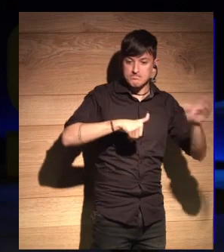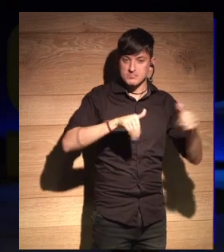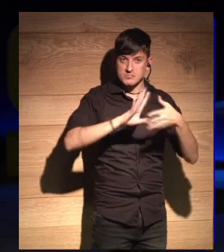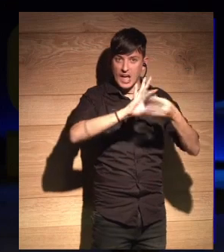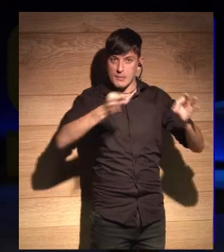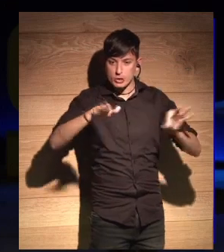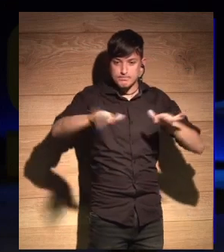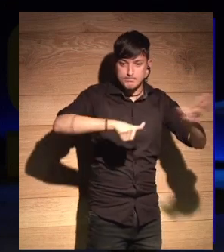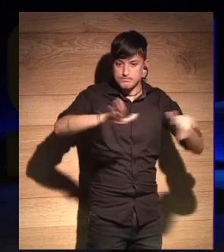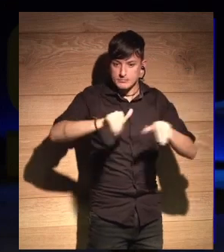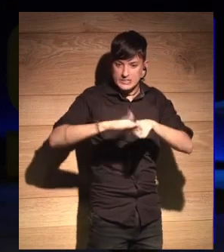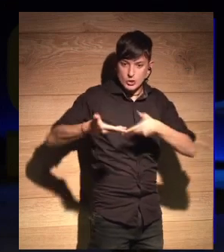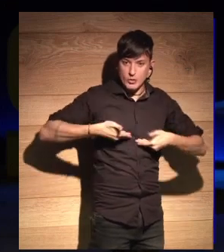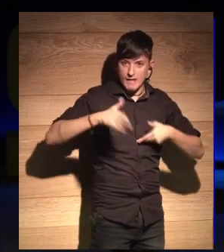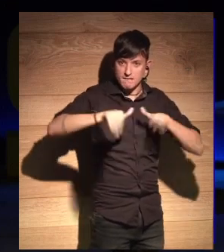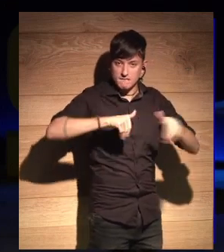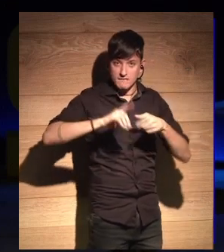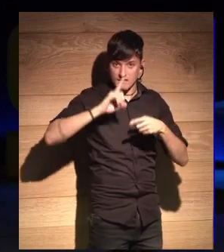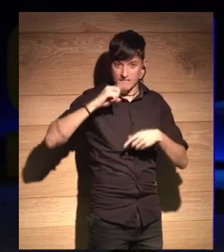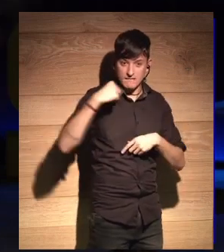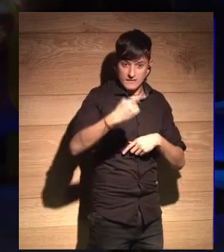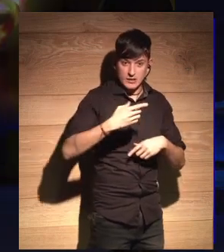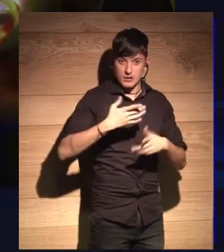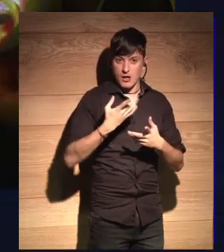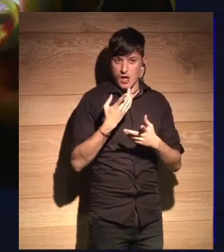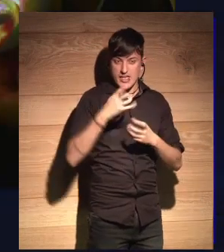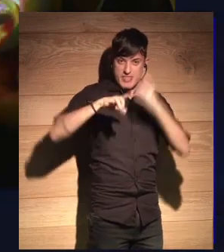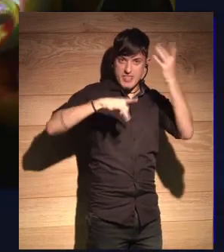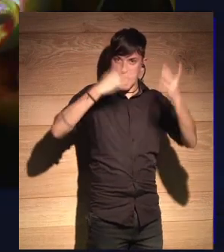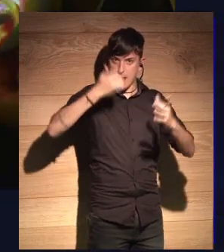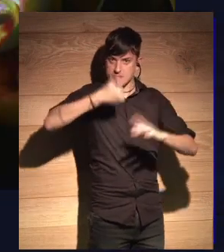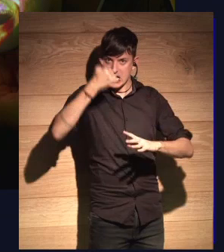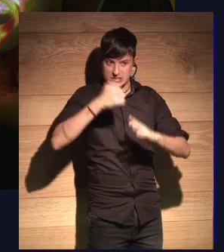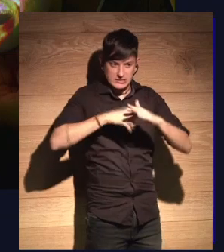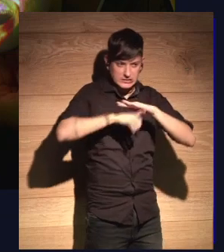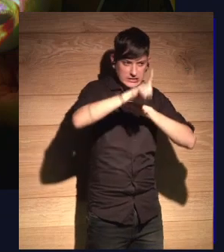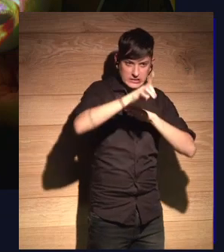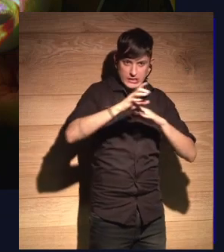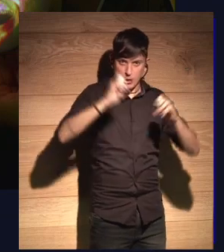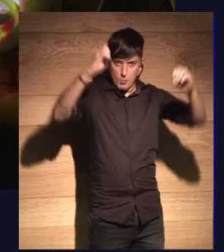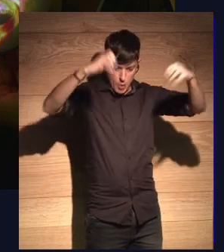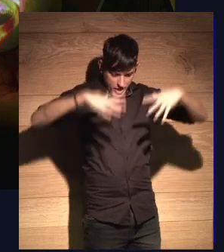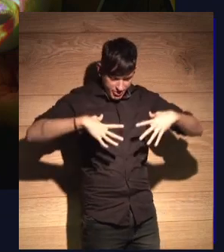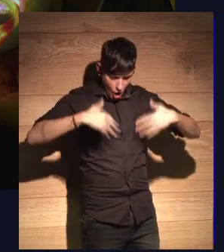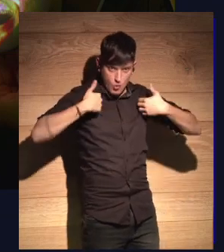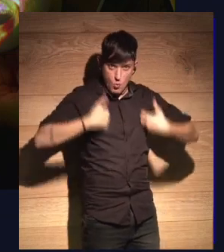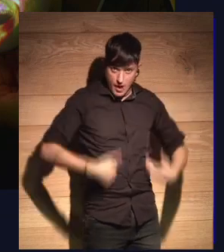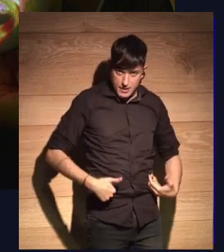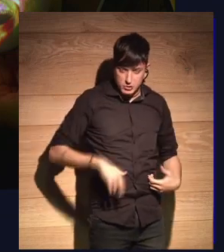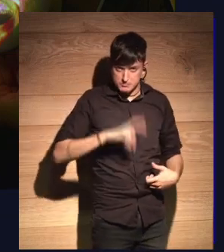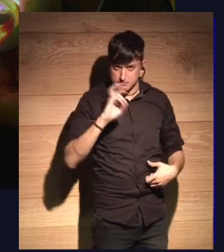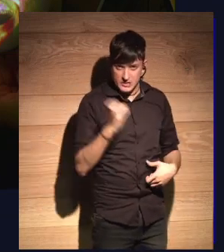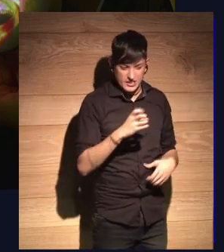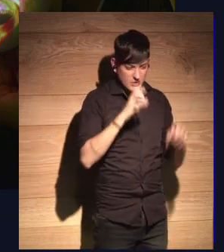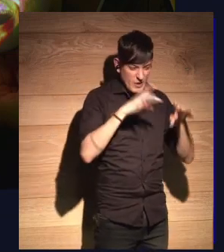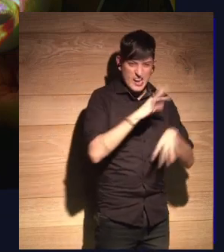I developed more of these projection ideas on objects and bodies, and it's kind of like Tony Ostler had done it, but I always like to do it on